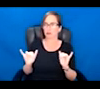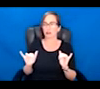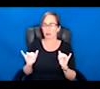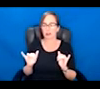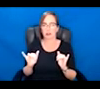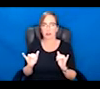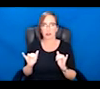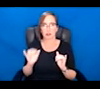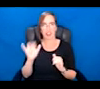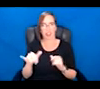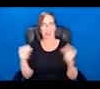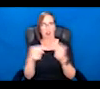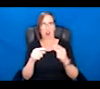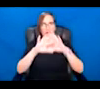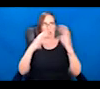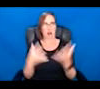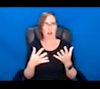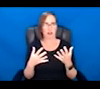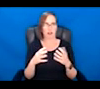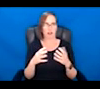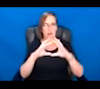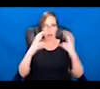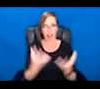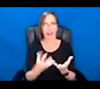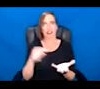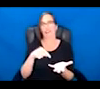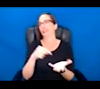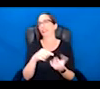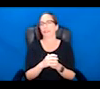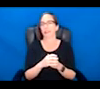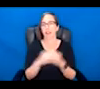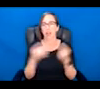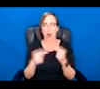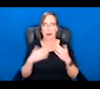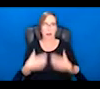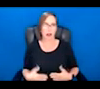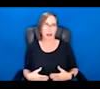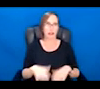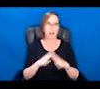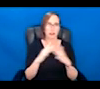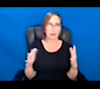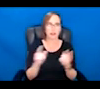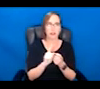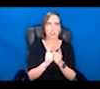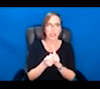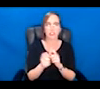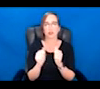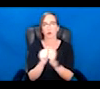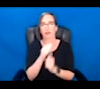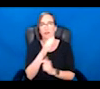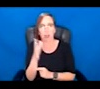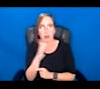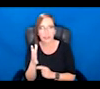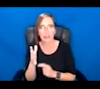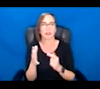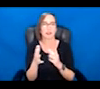the harms of the planet harming their bodies and well-being, and the shifts in agricultural yields that they were experiencing in their